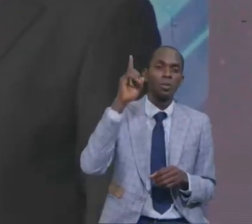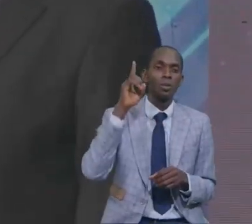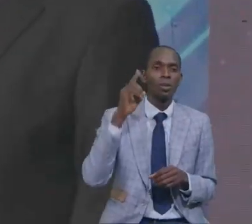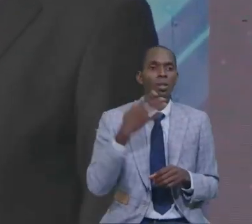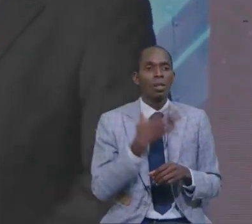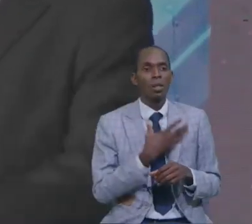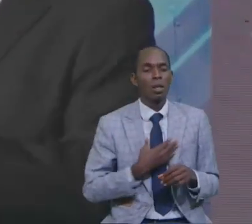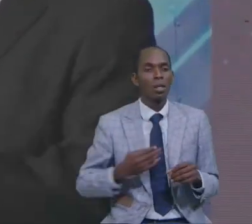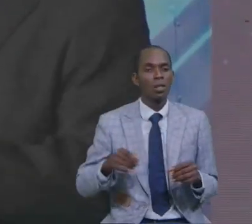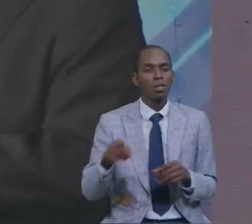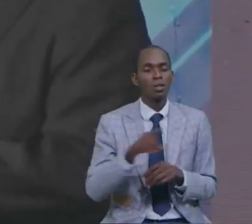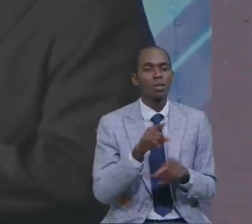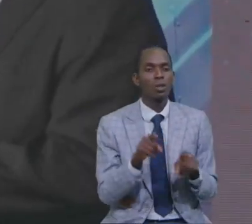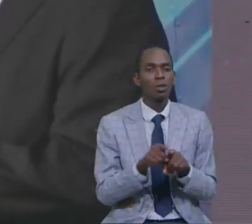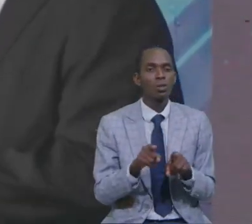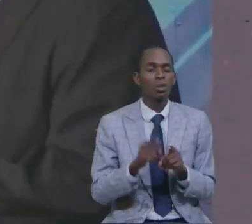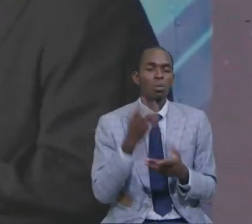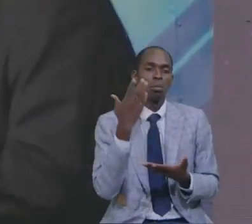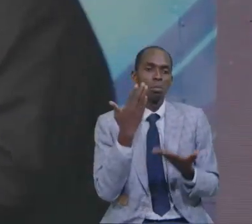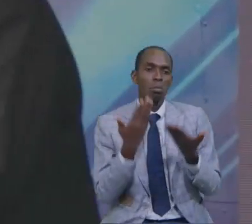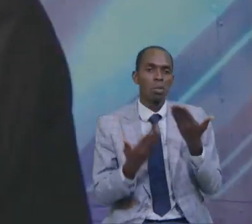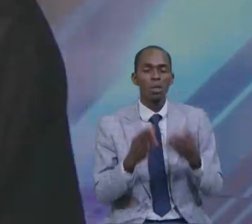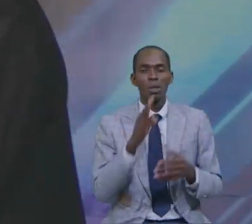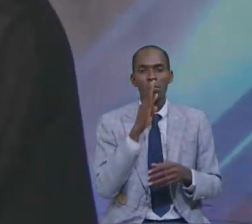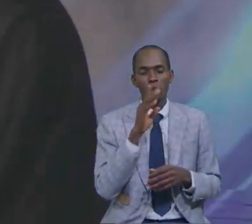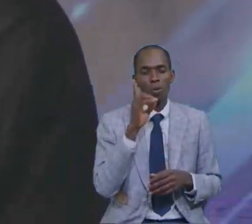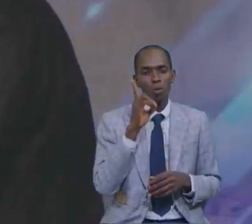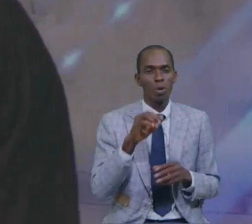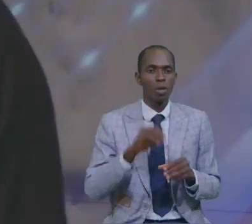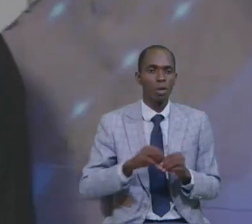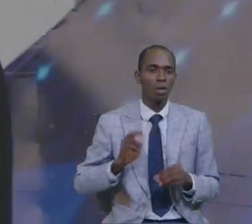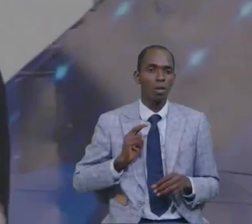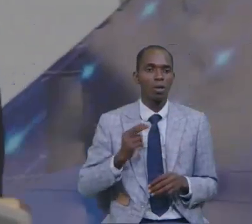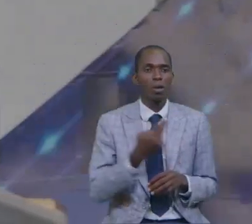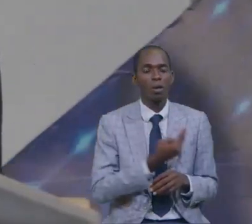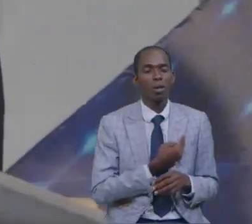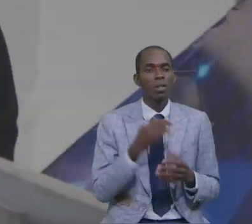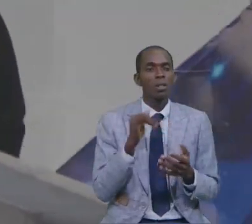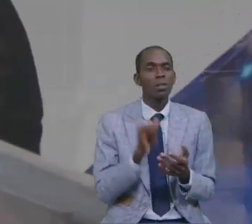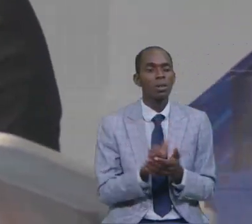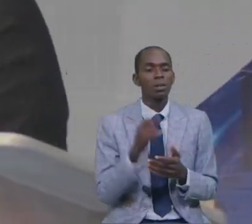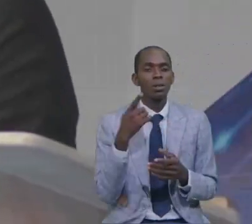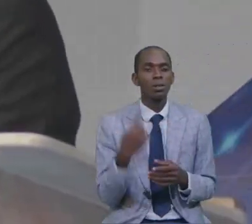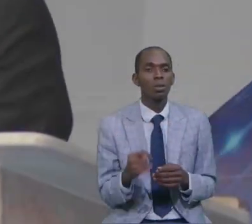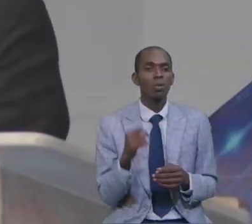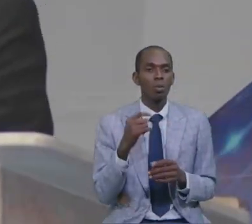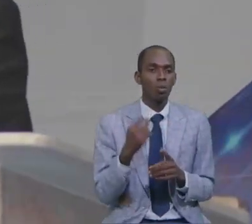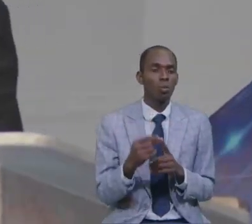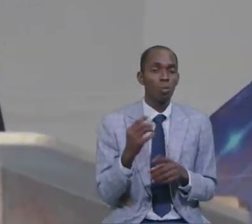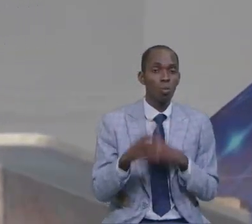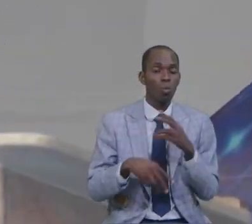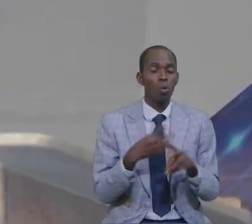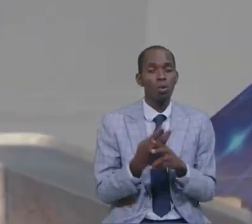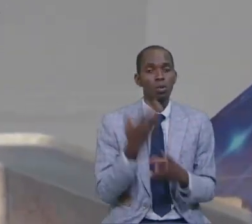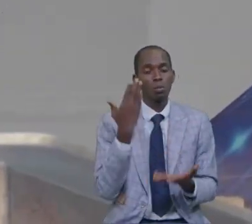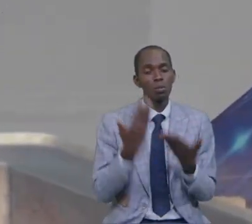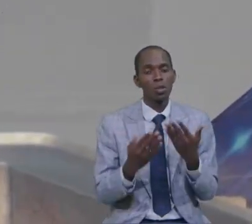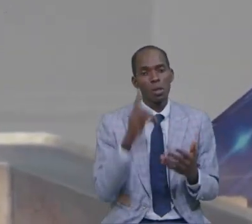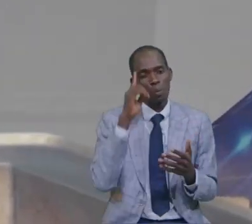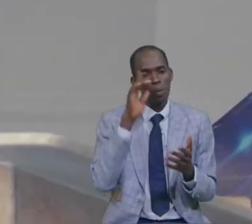may believe that thou hast sent me. And newness